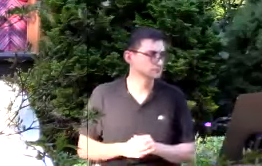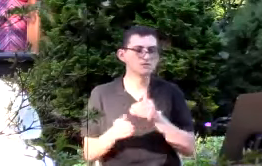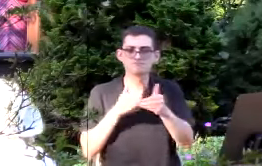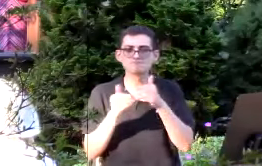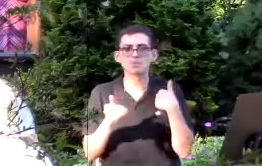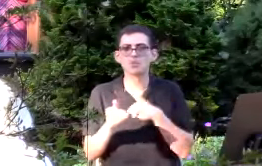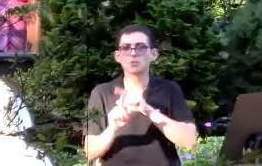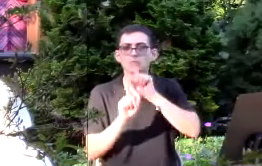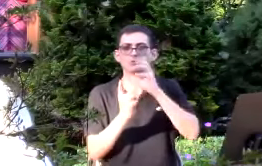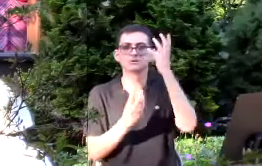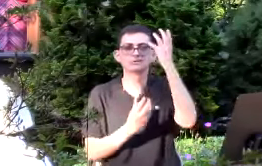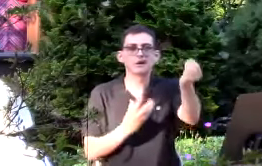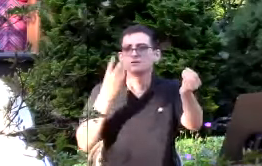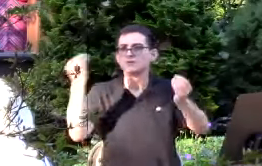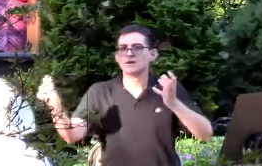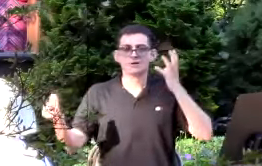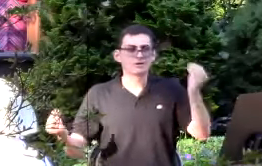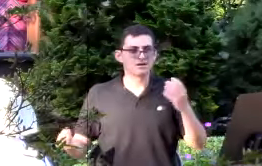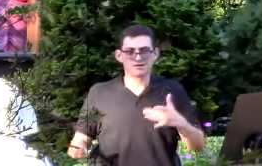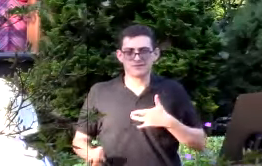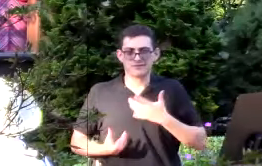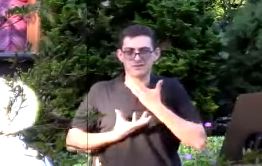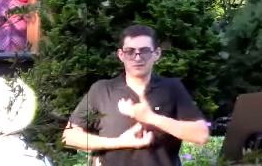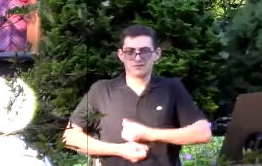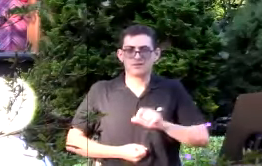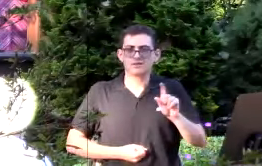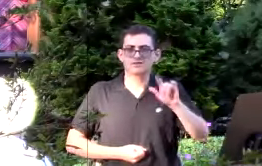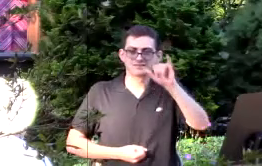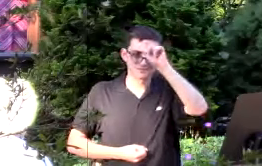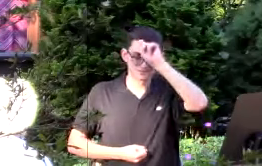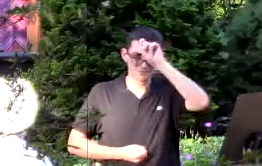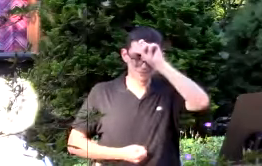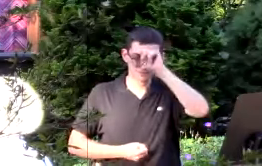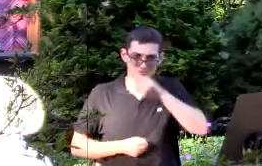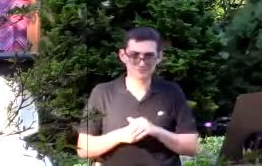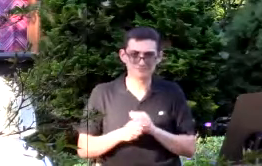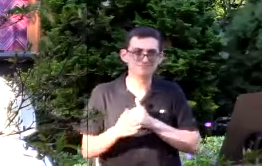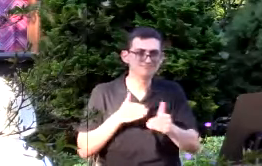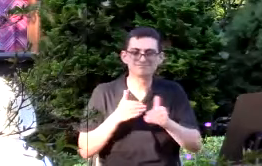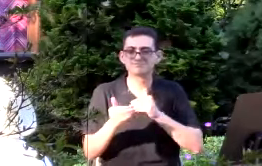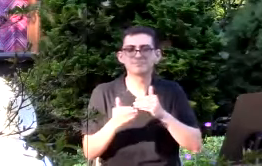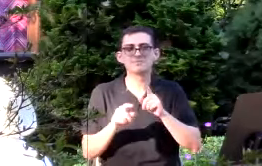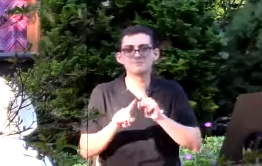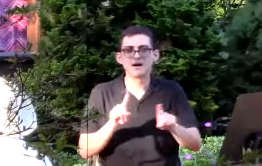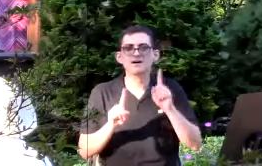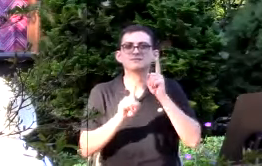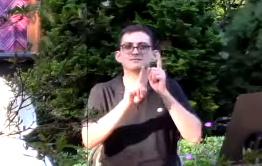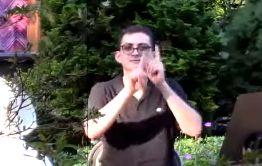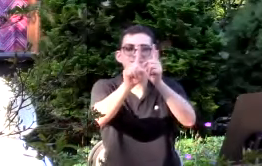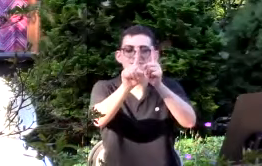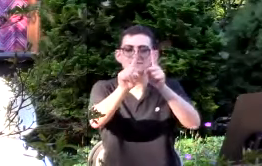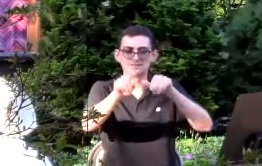eternally Egypt, that there is a better place, a promised land, that the winding way to that promise passes through the